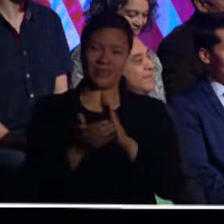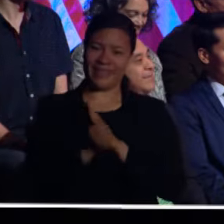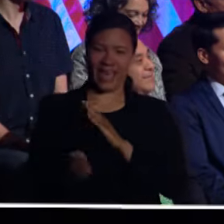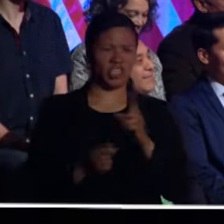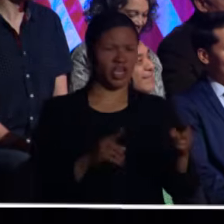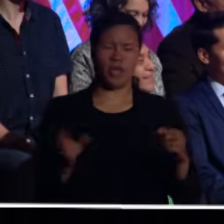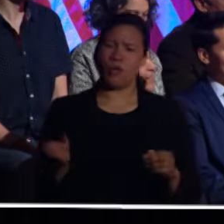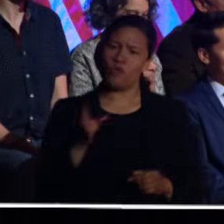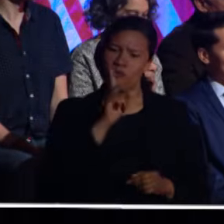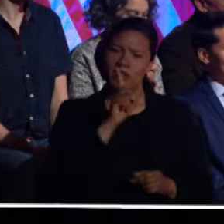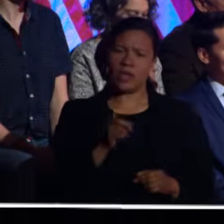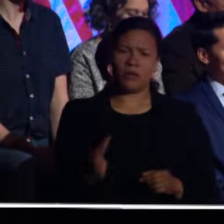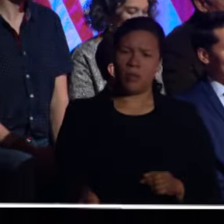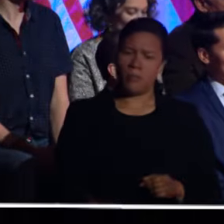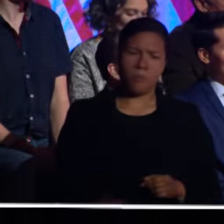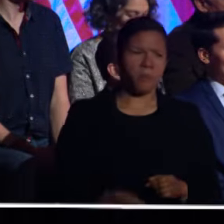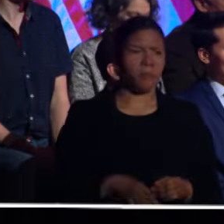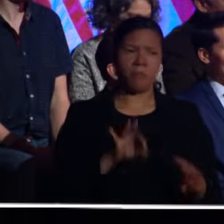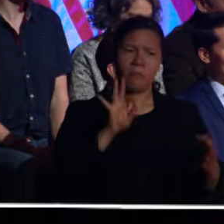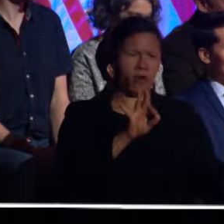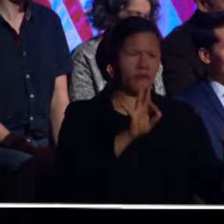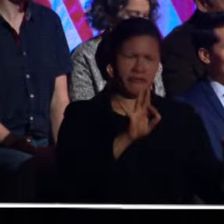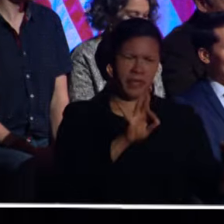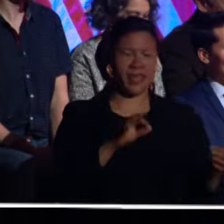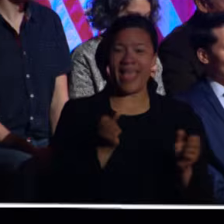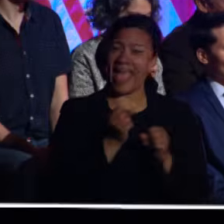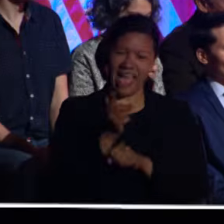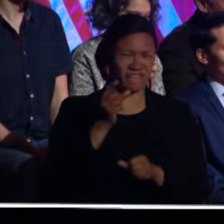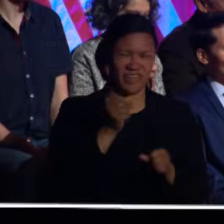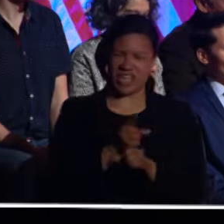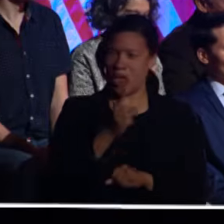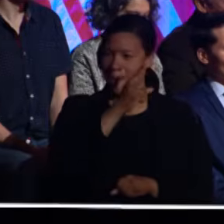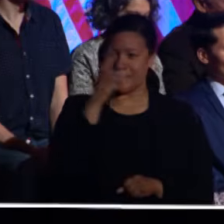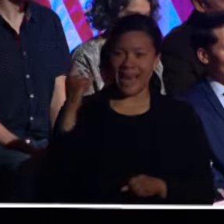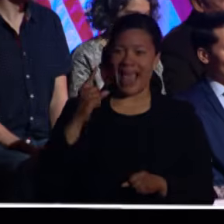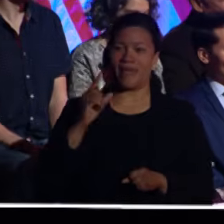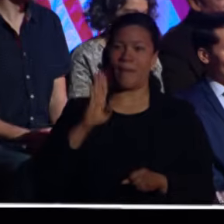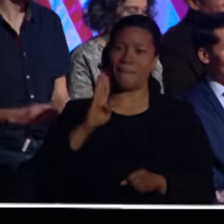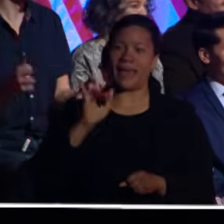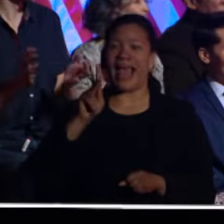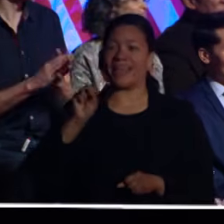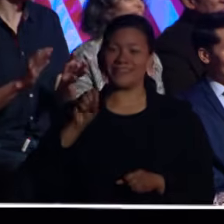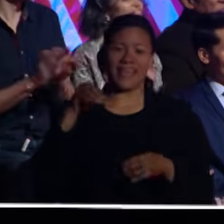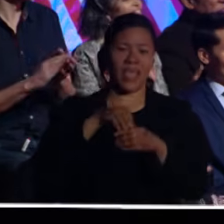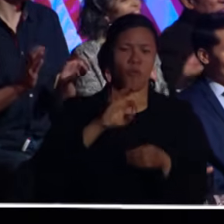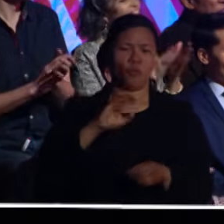all the kids nail it each and every year in Blacks in Wax. Please give her another round of